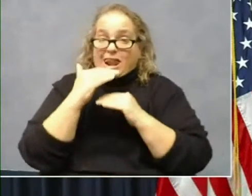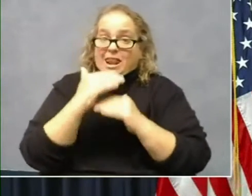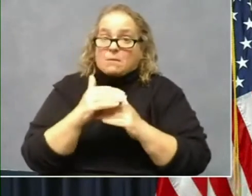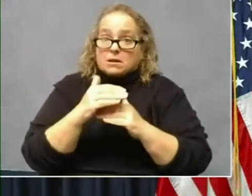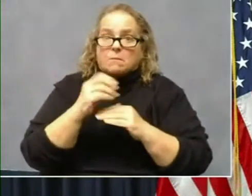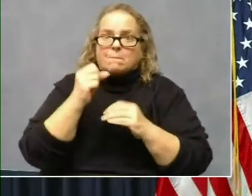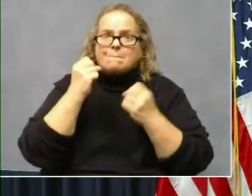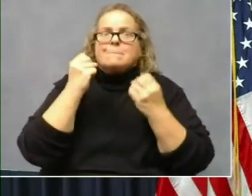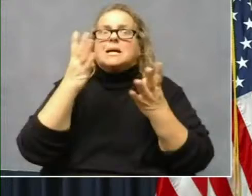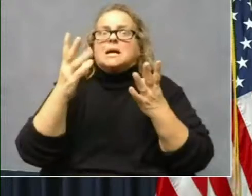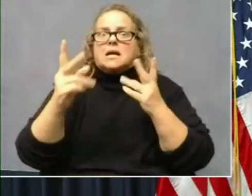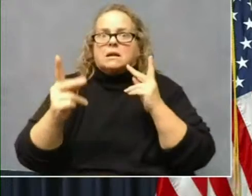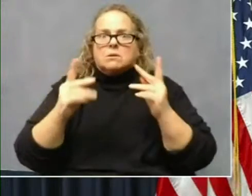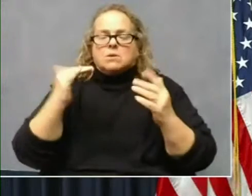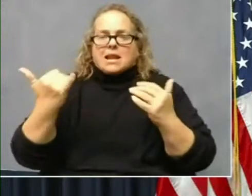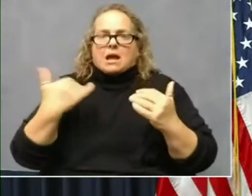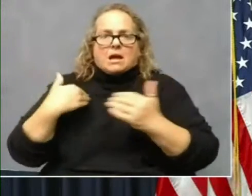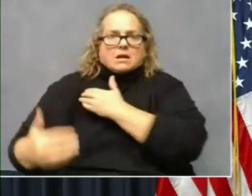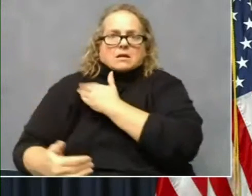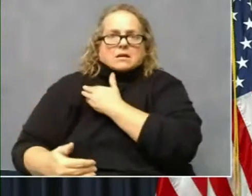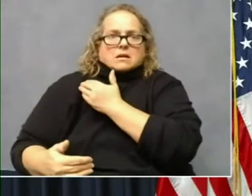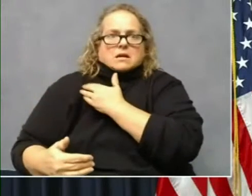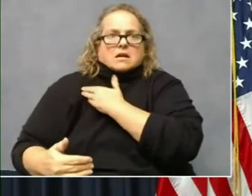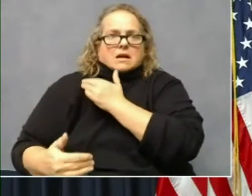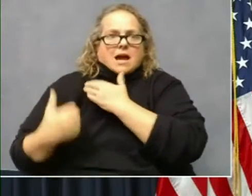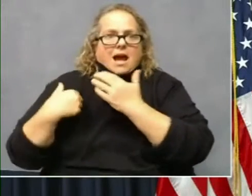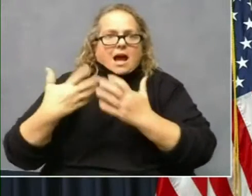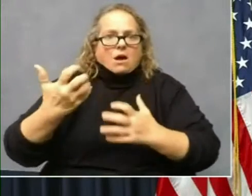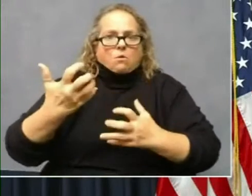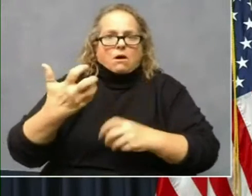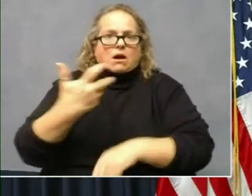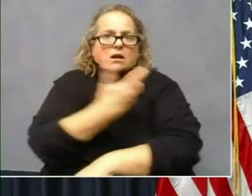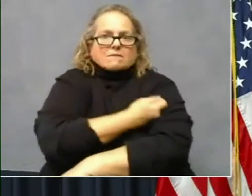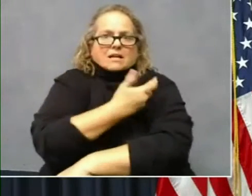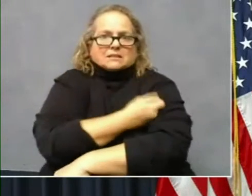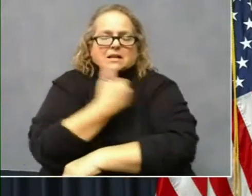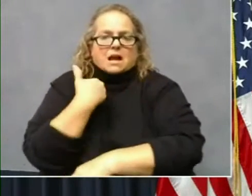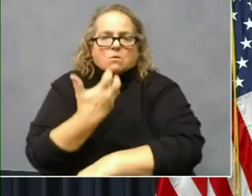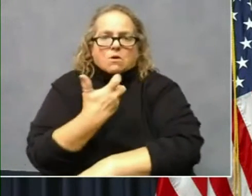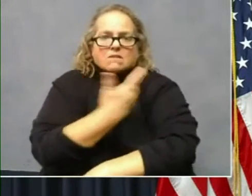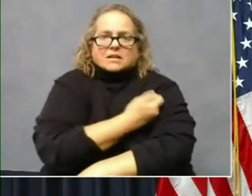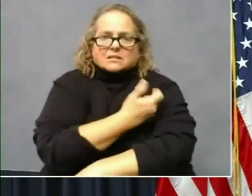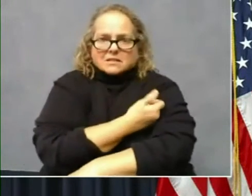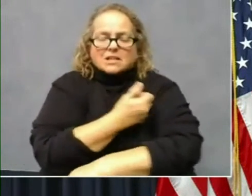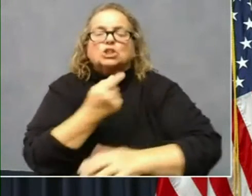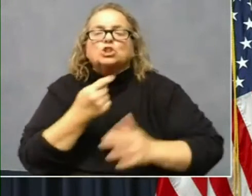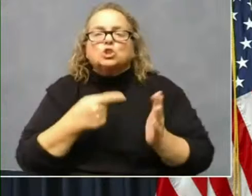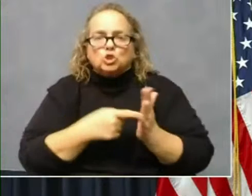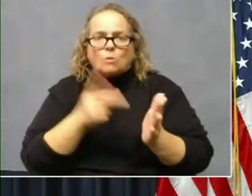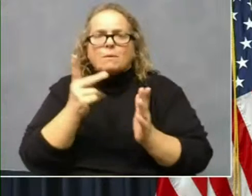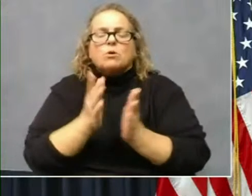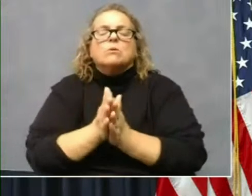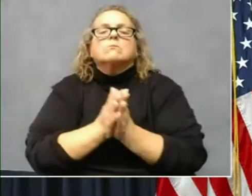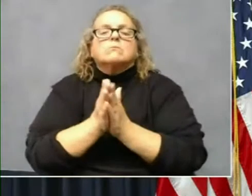of why not me? Well, that's tough and we have to work through it. It does show the hunger out there for a vaccine.